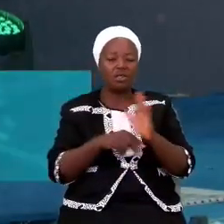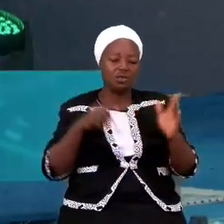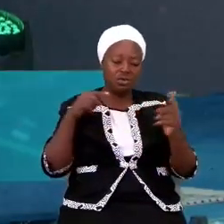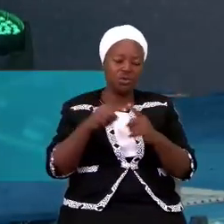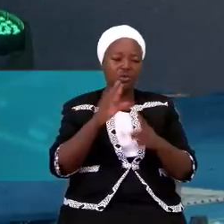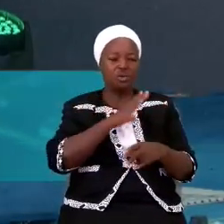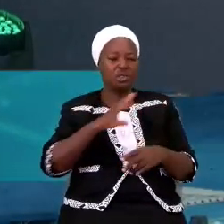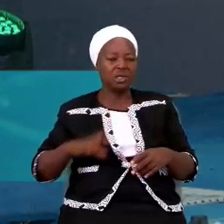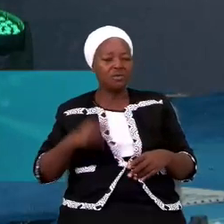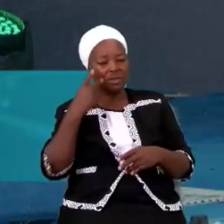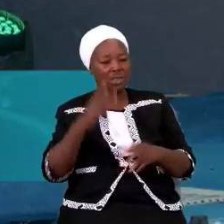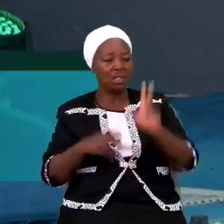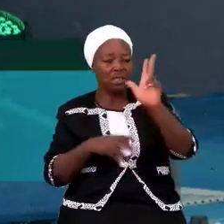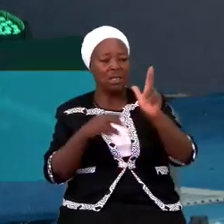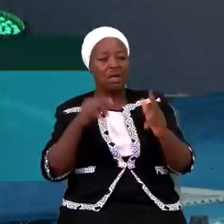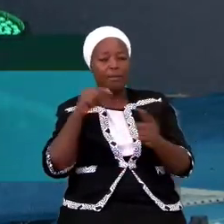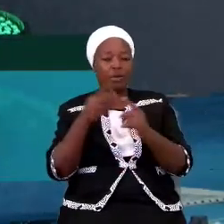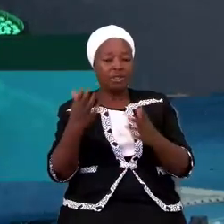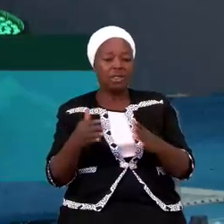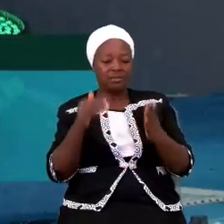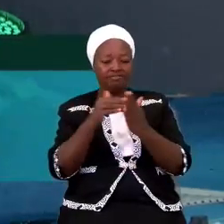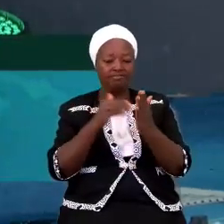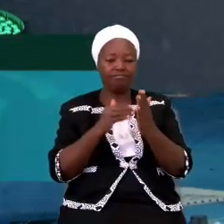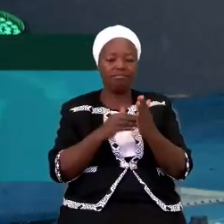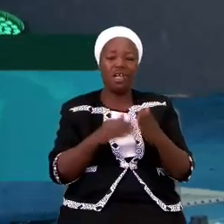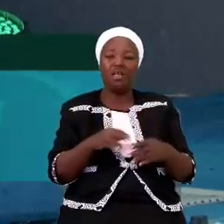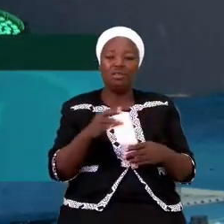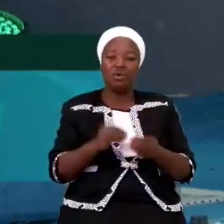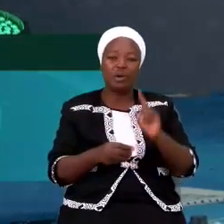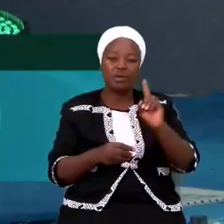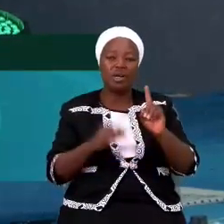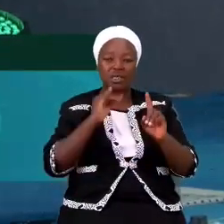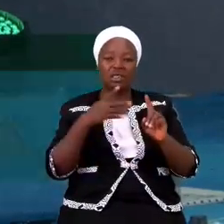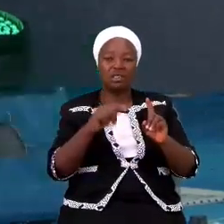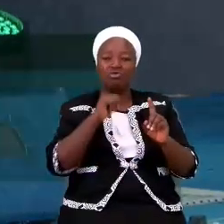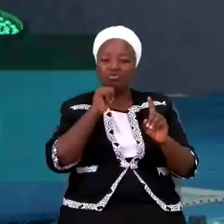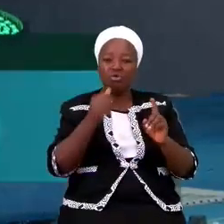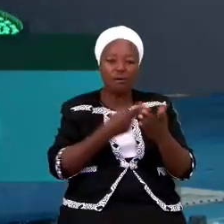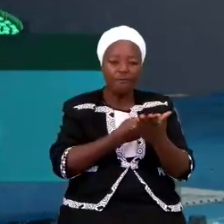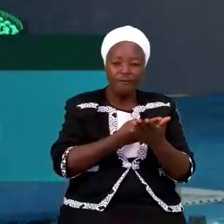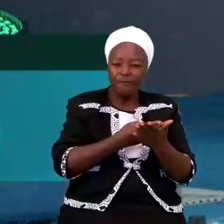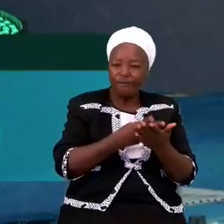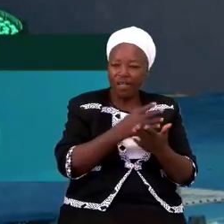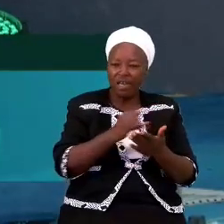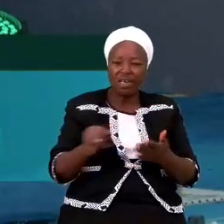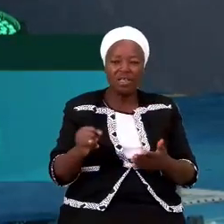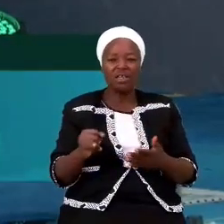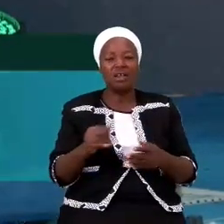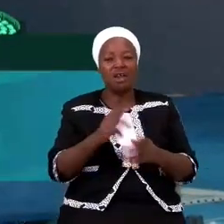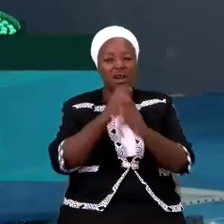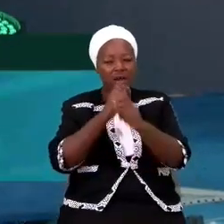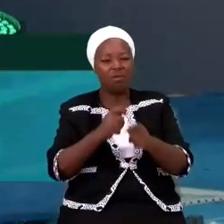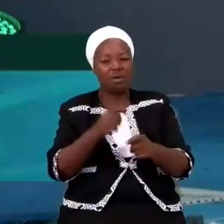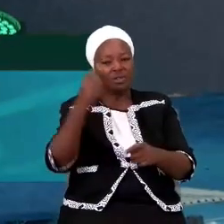of faithful brethren in service. Number two, the unfavorable rewards of